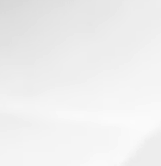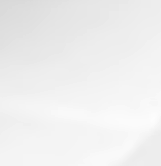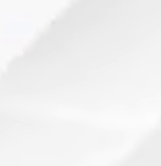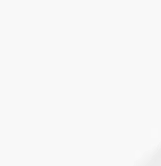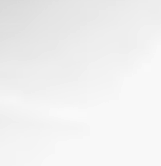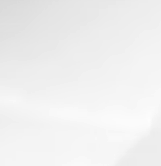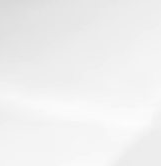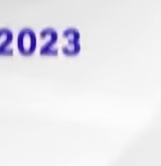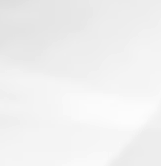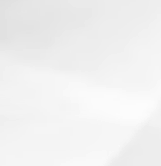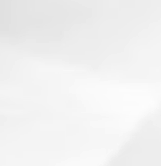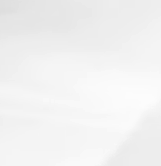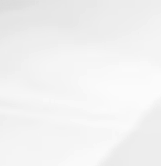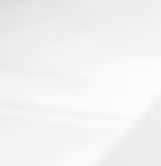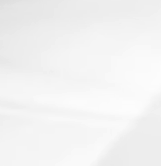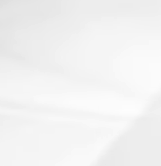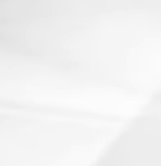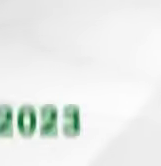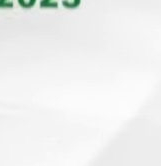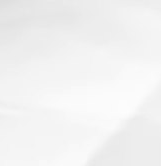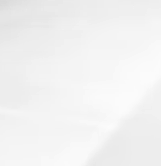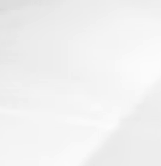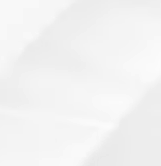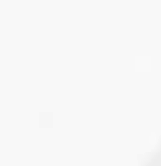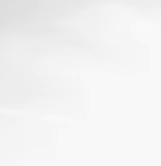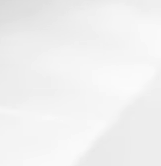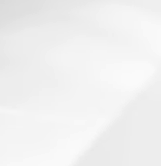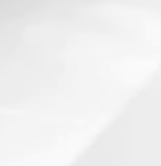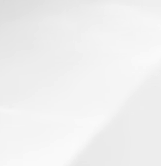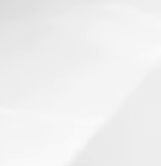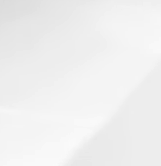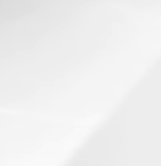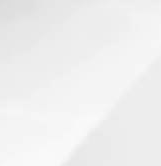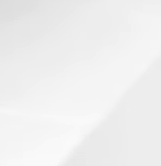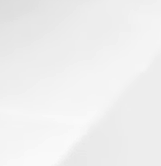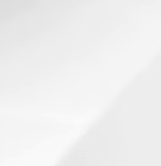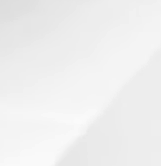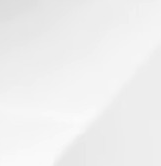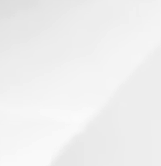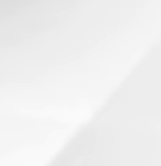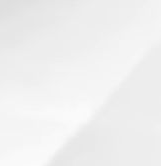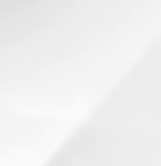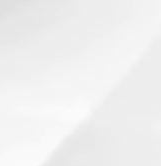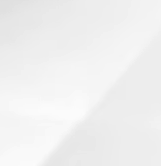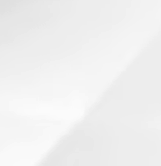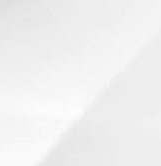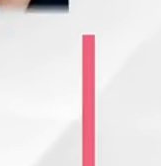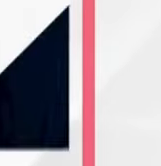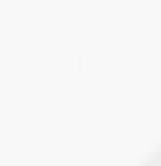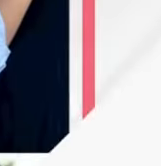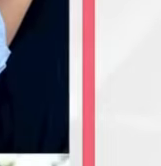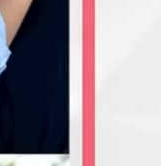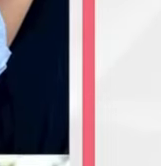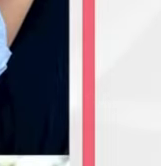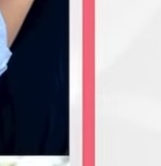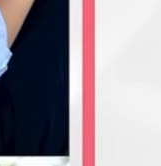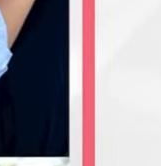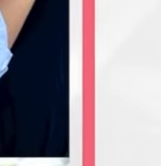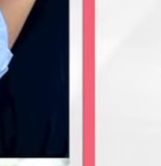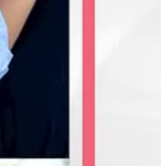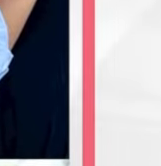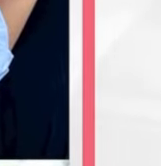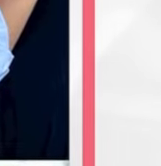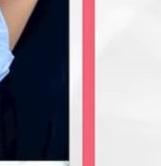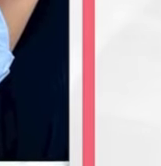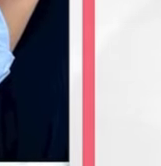Dagal Award. Sofia Pablo, Alan Ensai, winners of the Most Promising Love Team of the Year Award. D.A. Guzman,